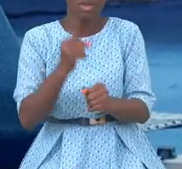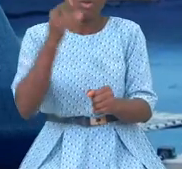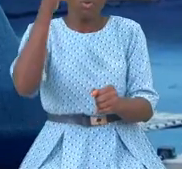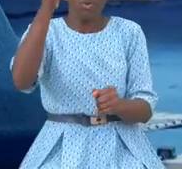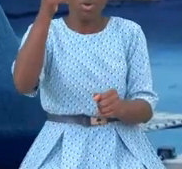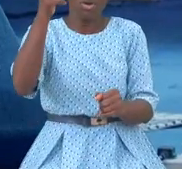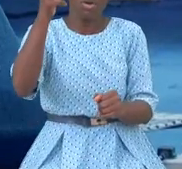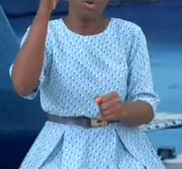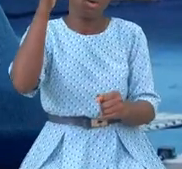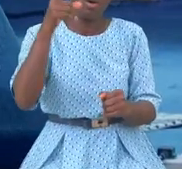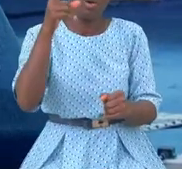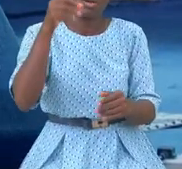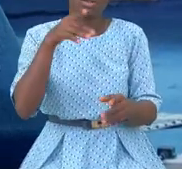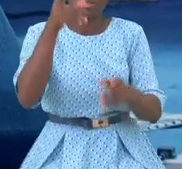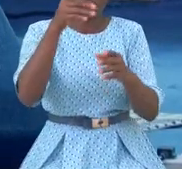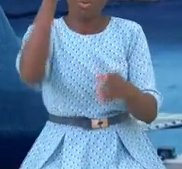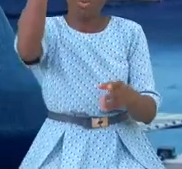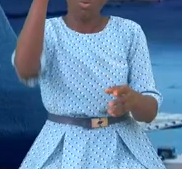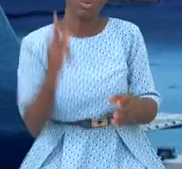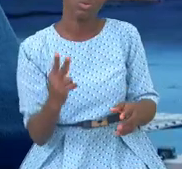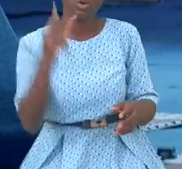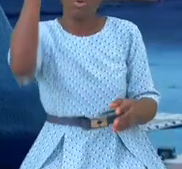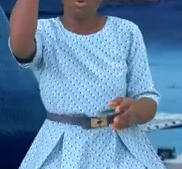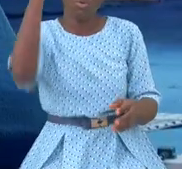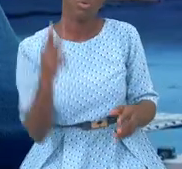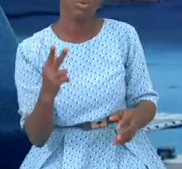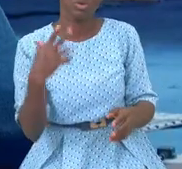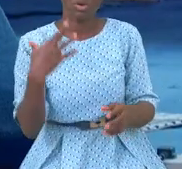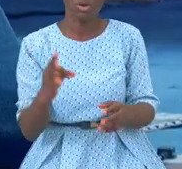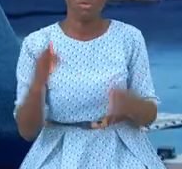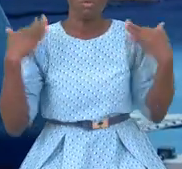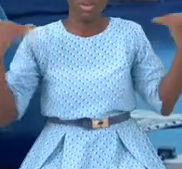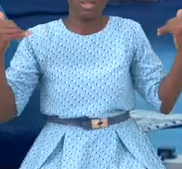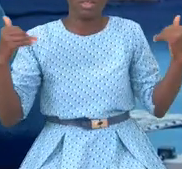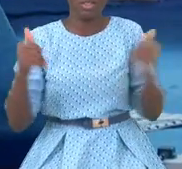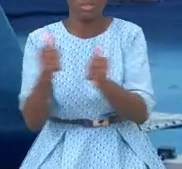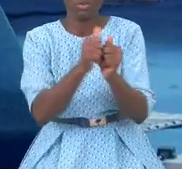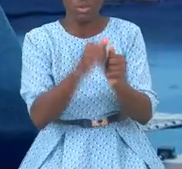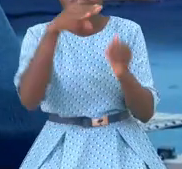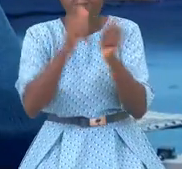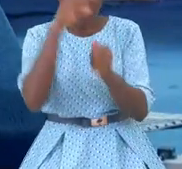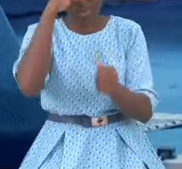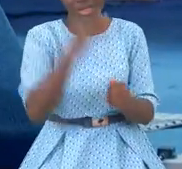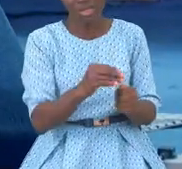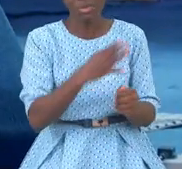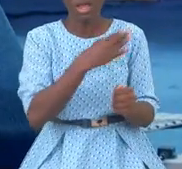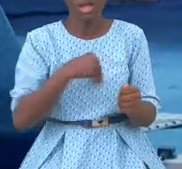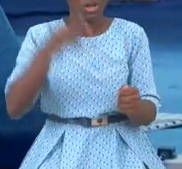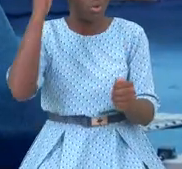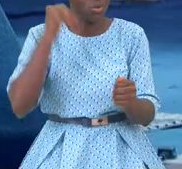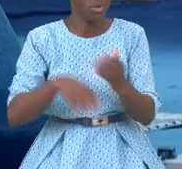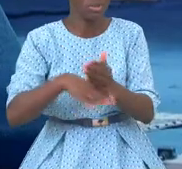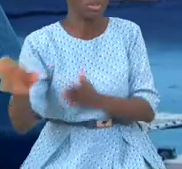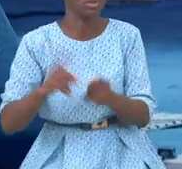is prepared for Satan and his angels. And he looks at man